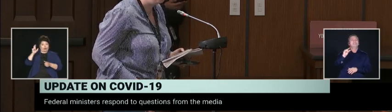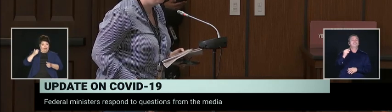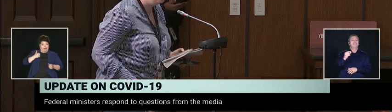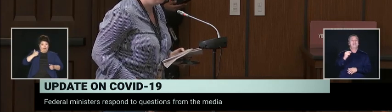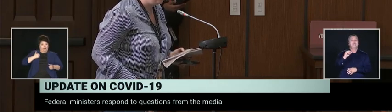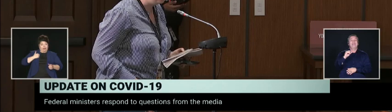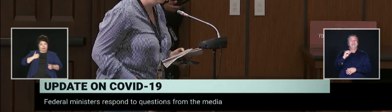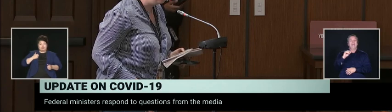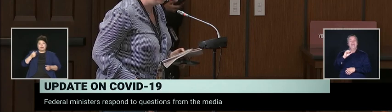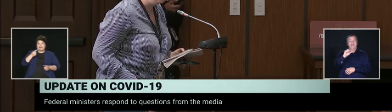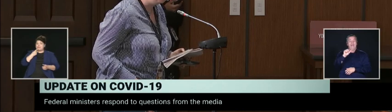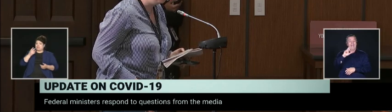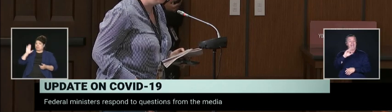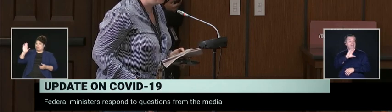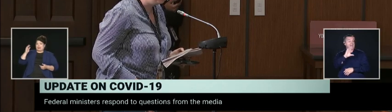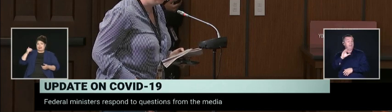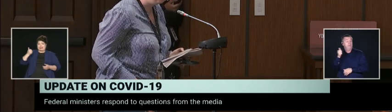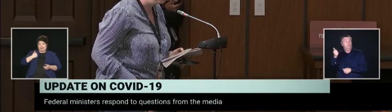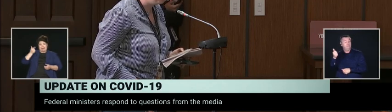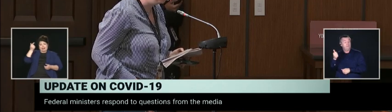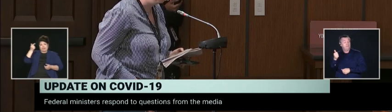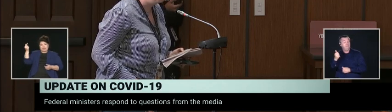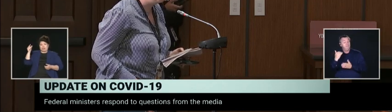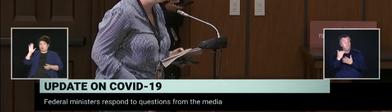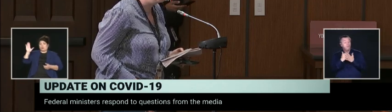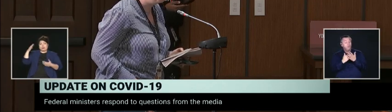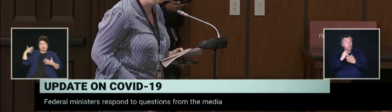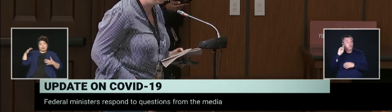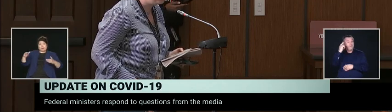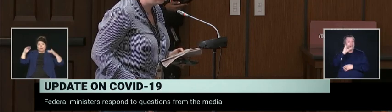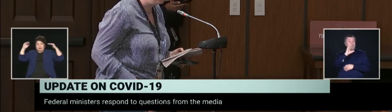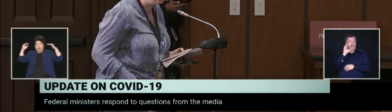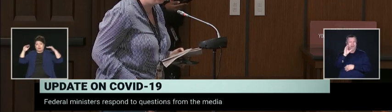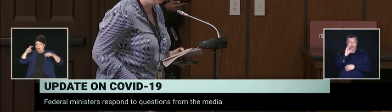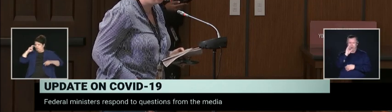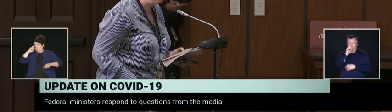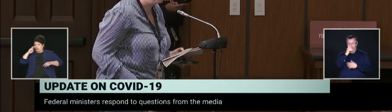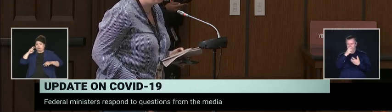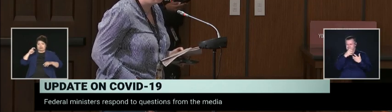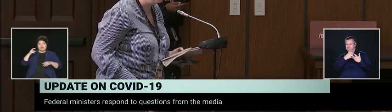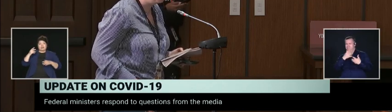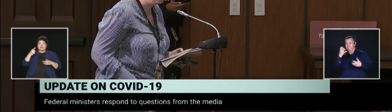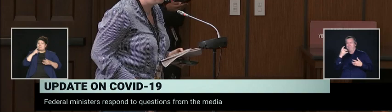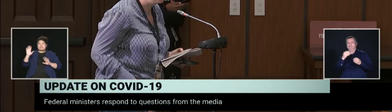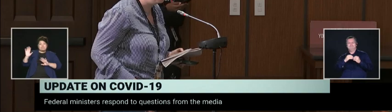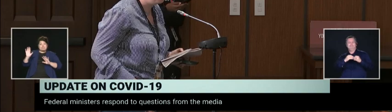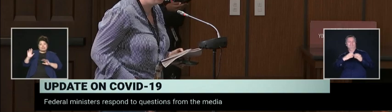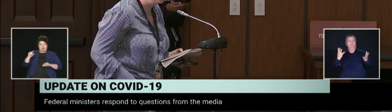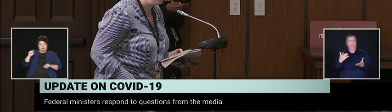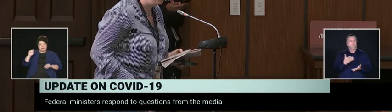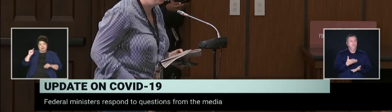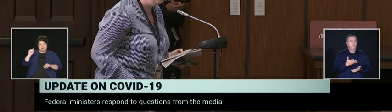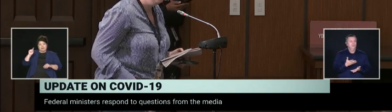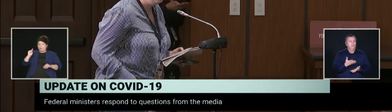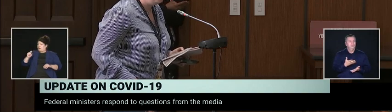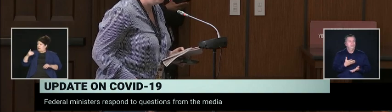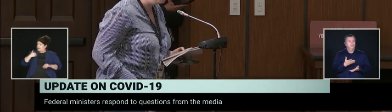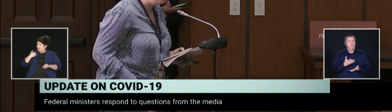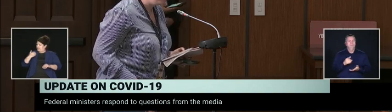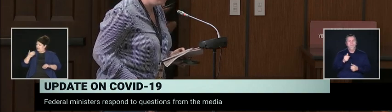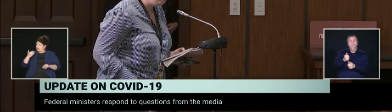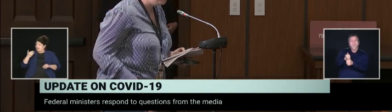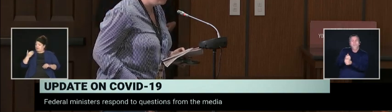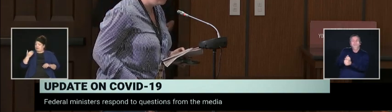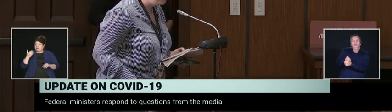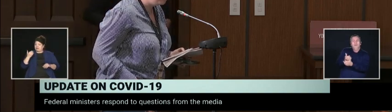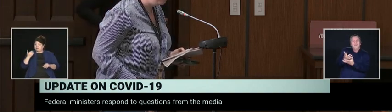disproportionate and asked to be able to allow for some type of reasonable business to pursue. I'm wondering what your response to those remarks are. And also,